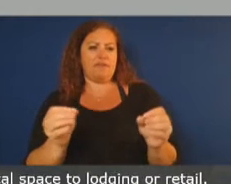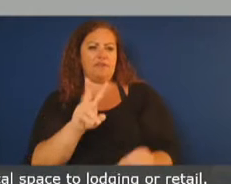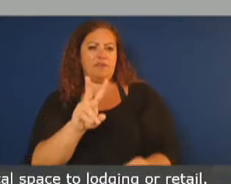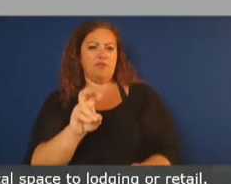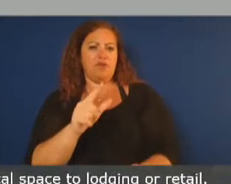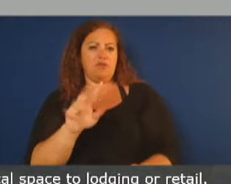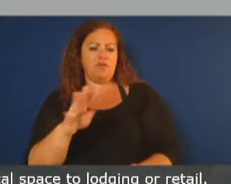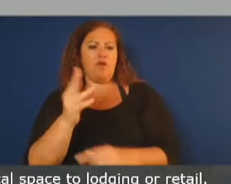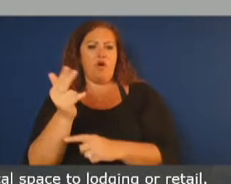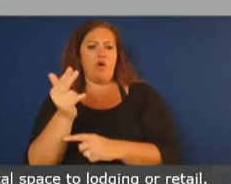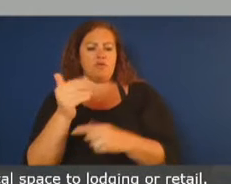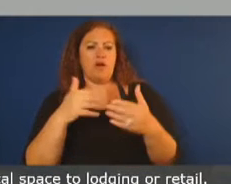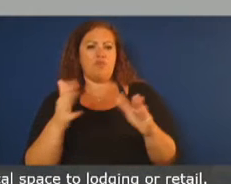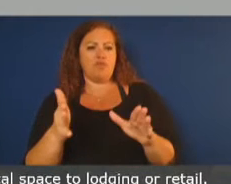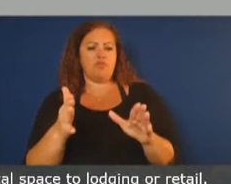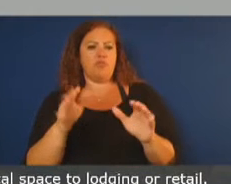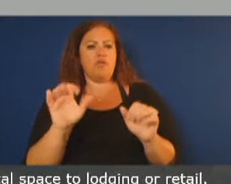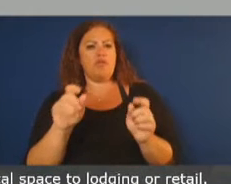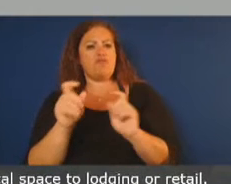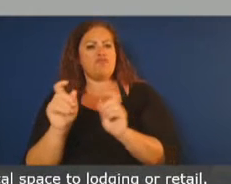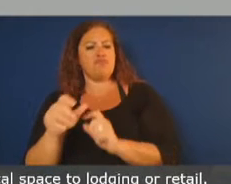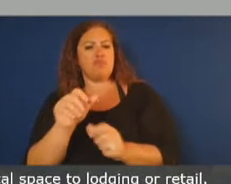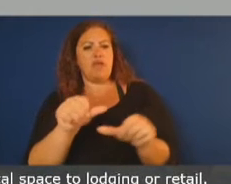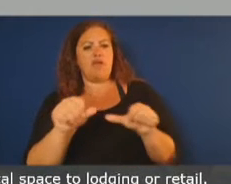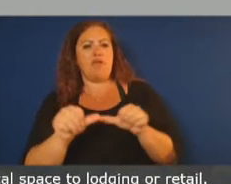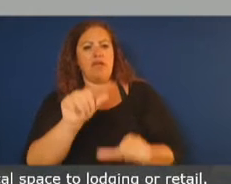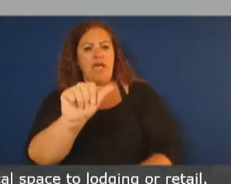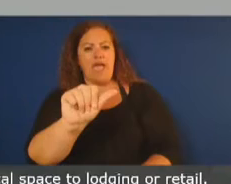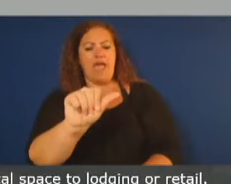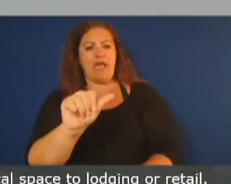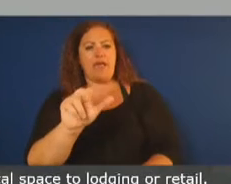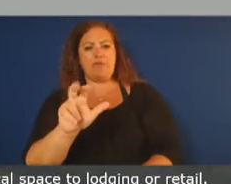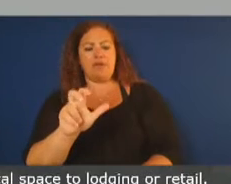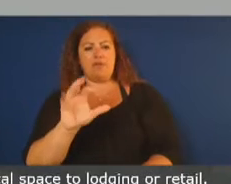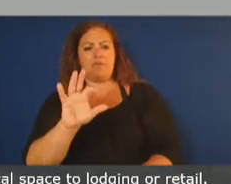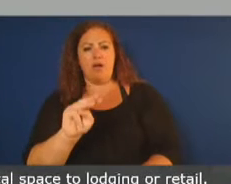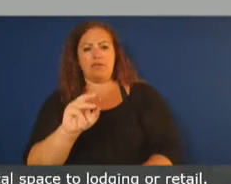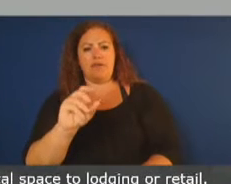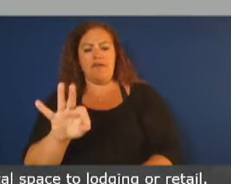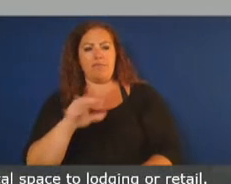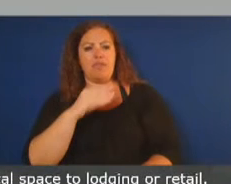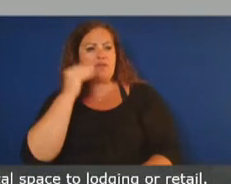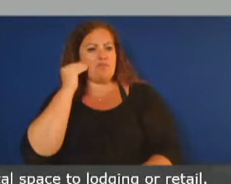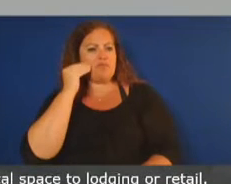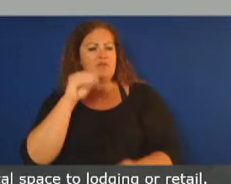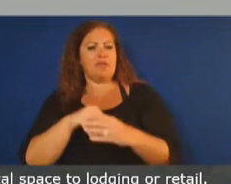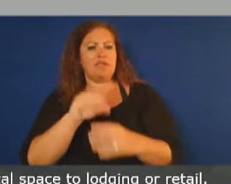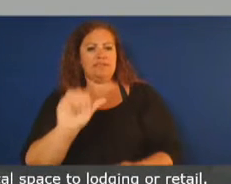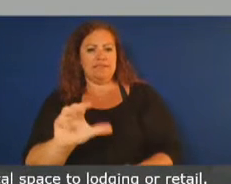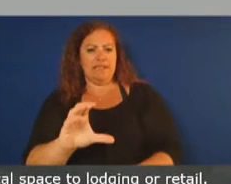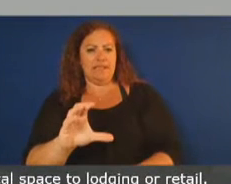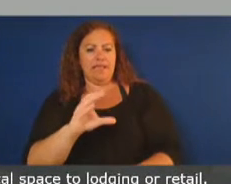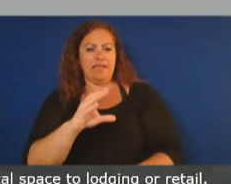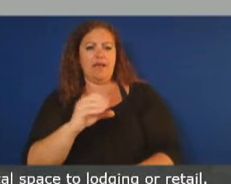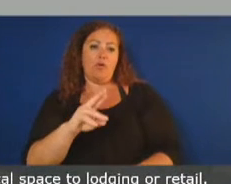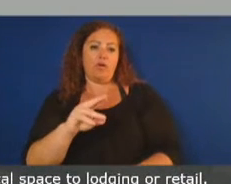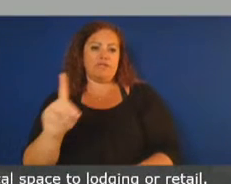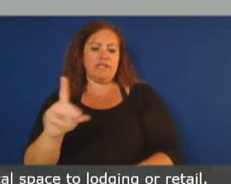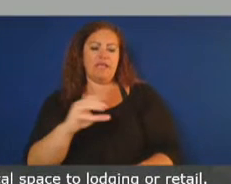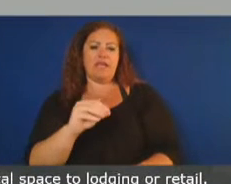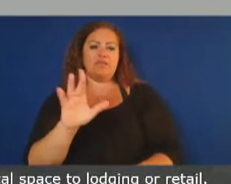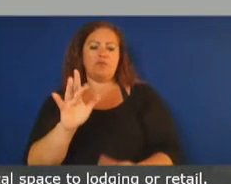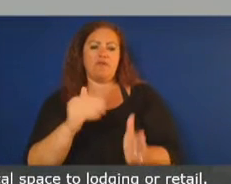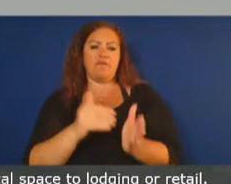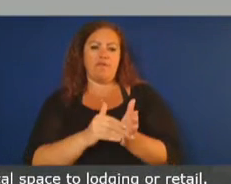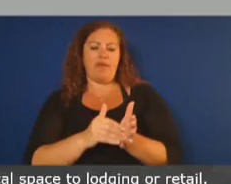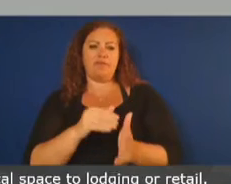rooms subject to conversions in area a uh 300 multif family dwelling units in area C and or D and then 25,000 ft of retail